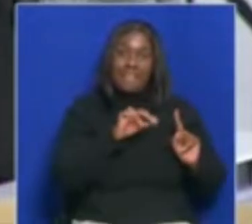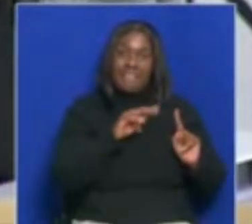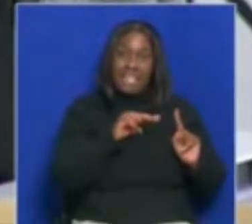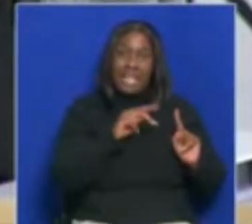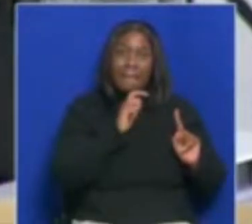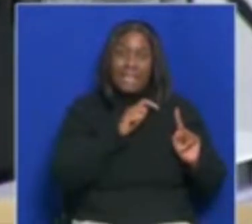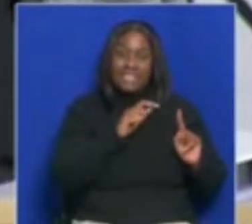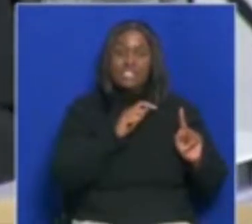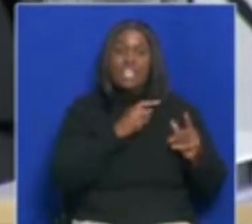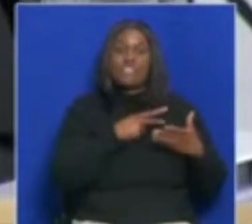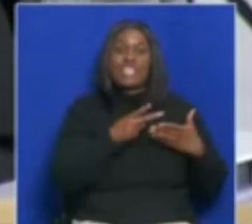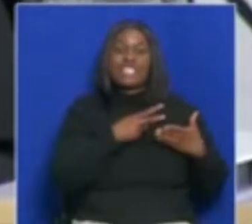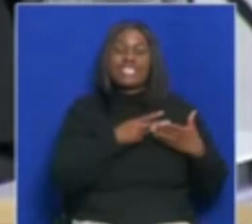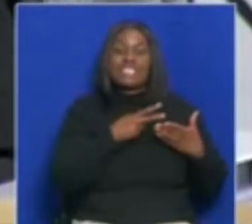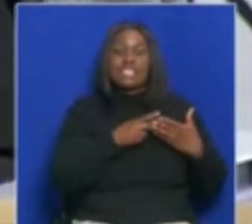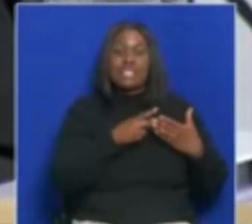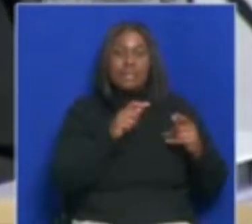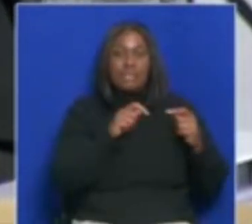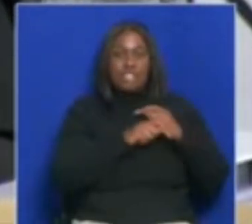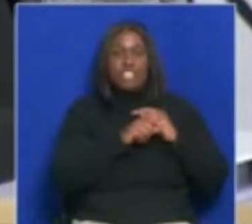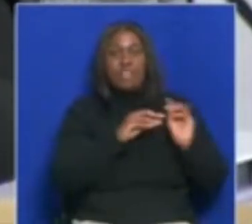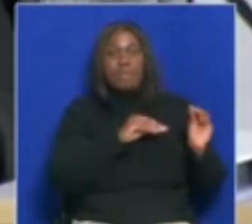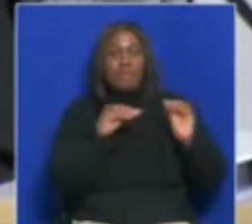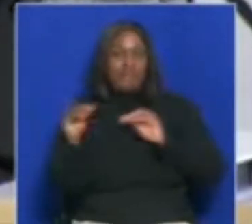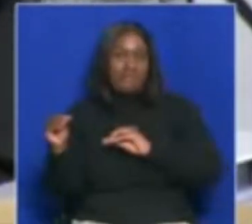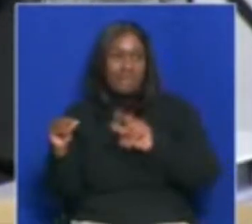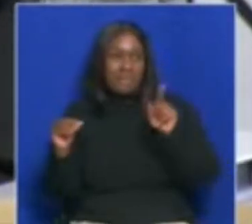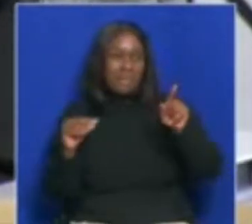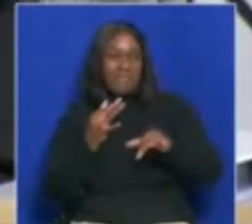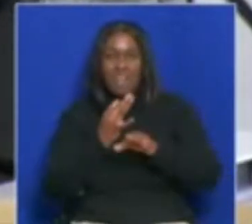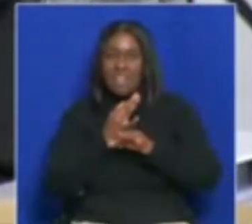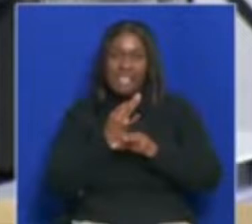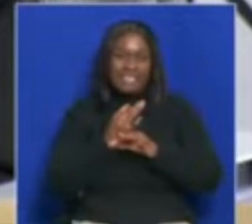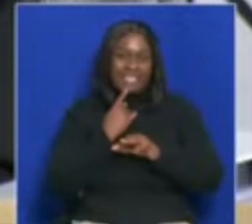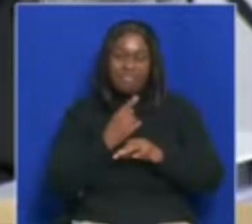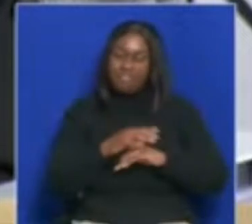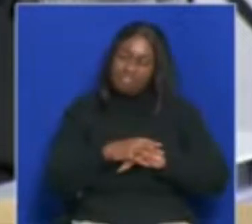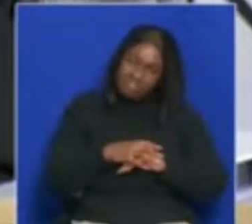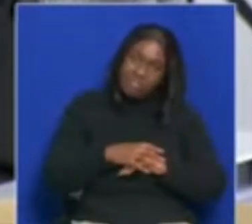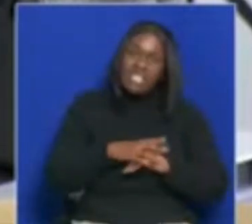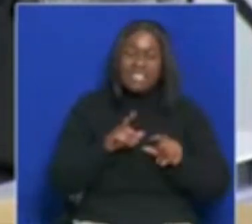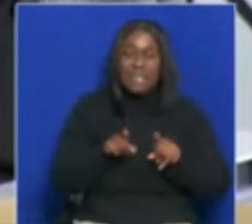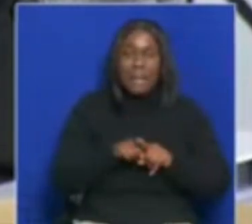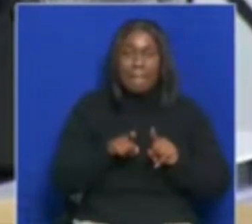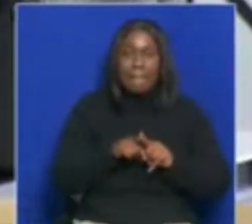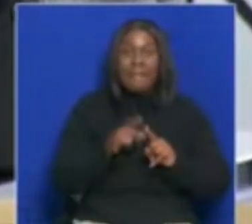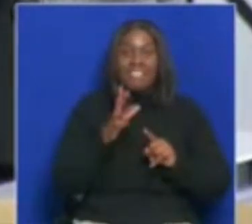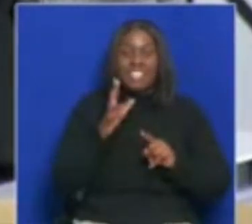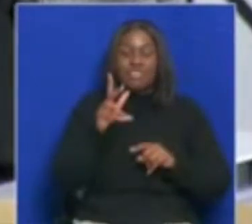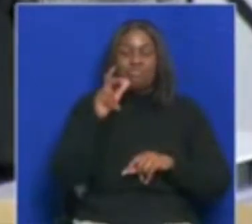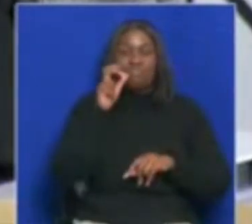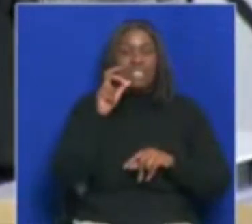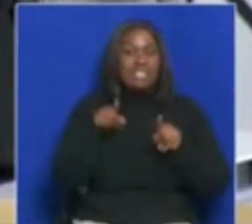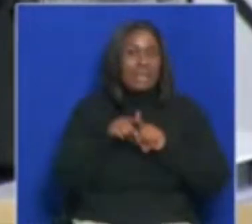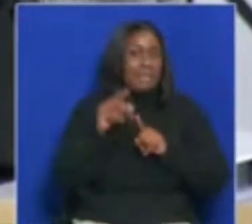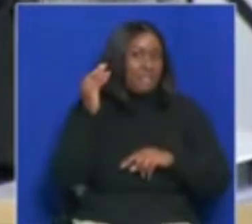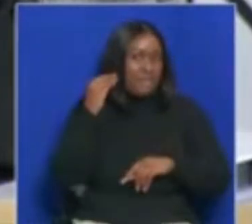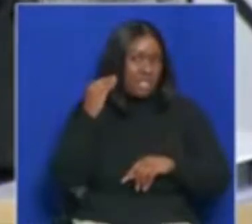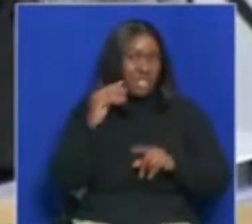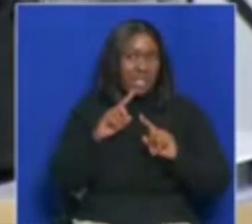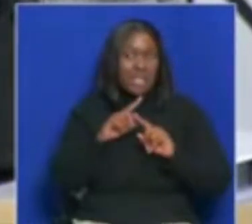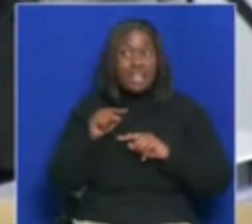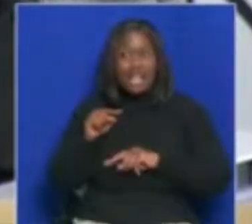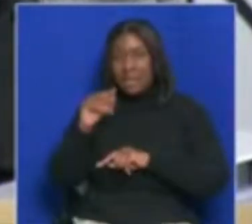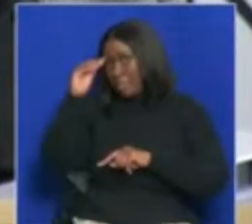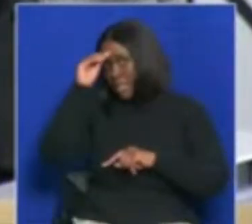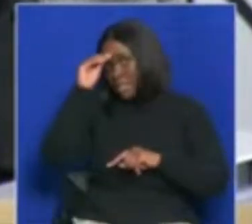are. But the father indicated that they also received the same information, that the police was going to kill. In